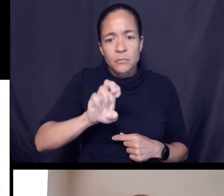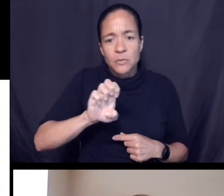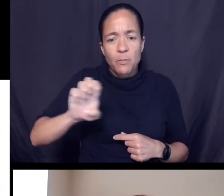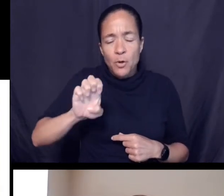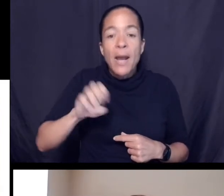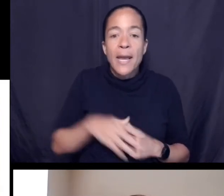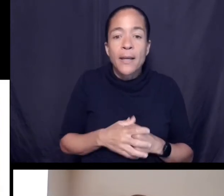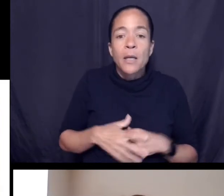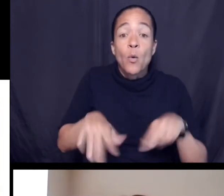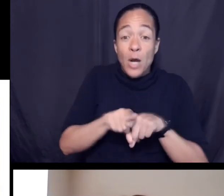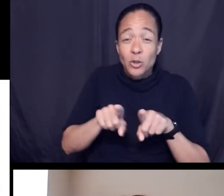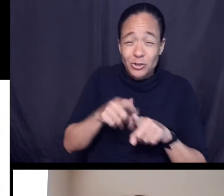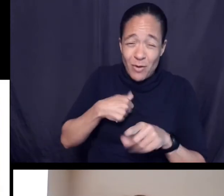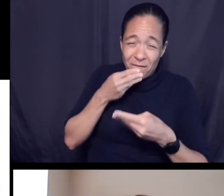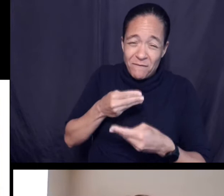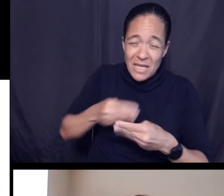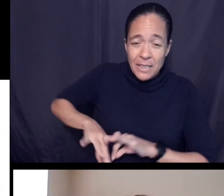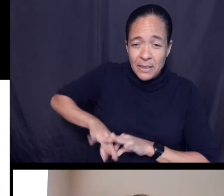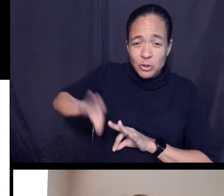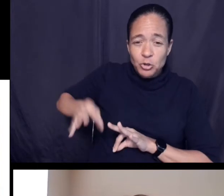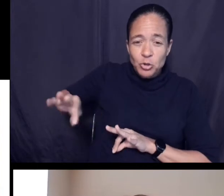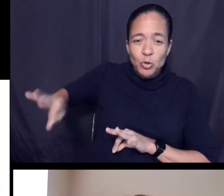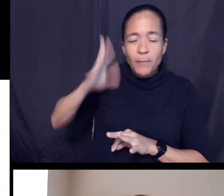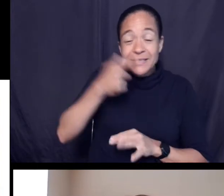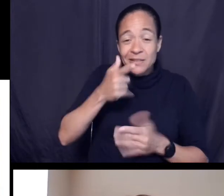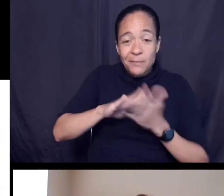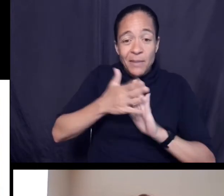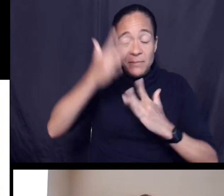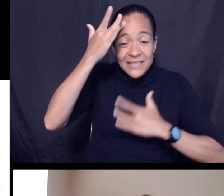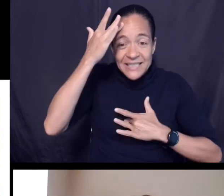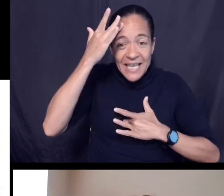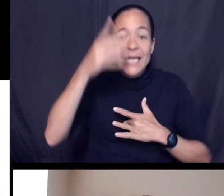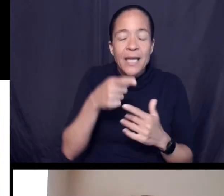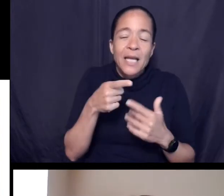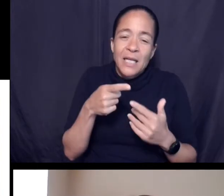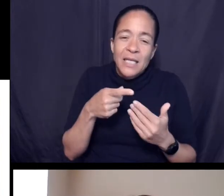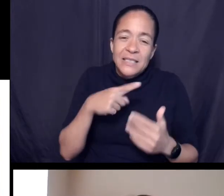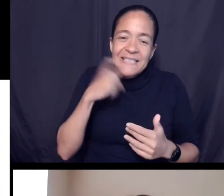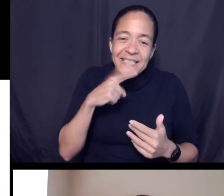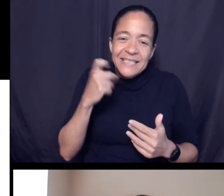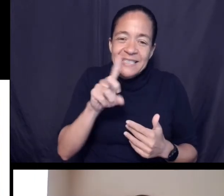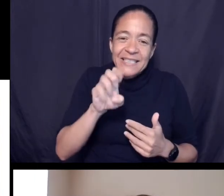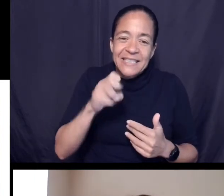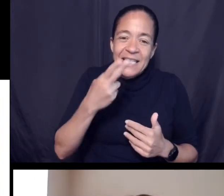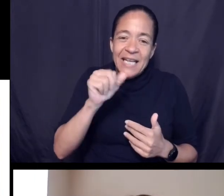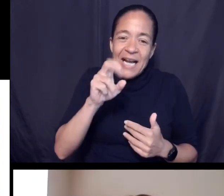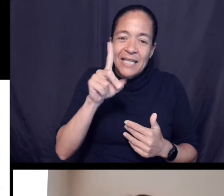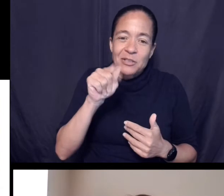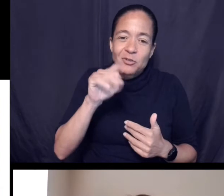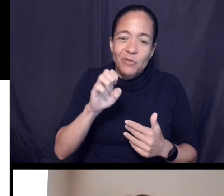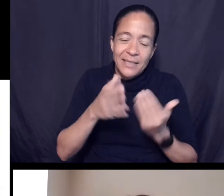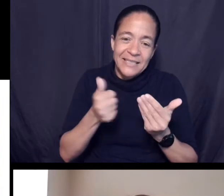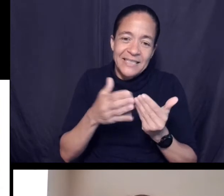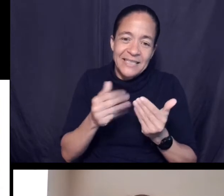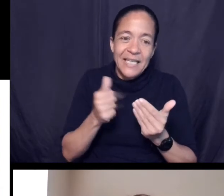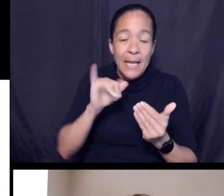tube for when she's sick. She gets dehydrated really easily, and then we always give her meds through the tube too, just to make